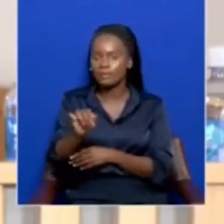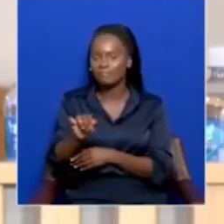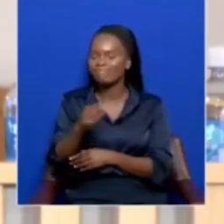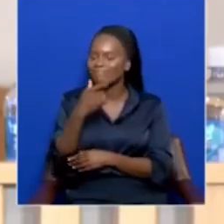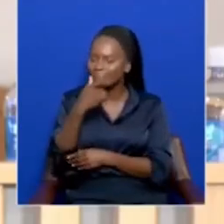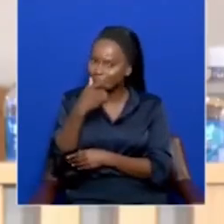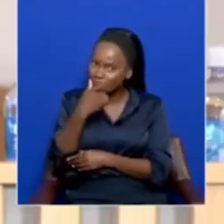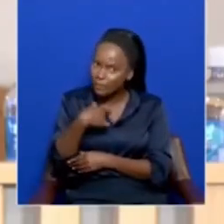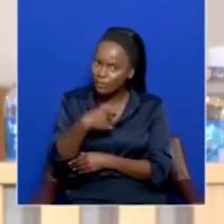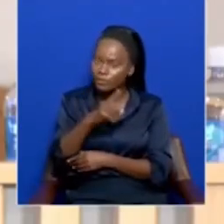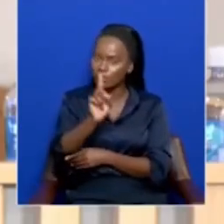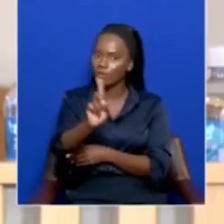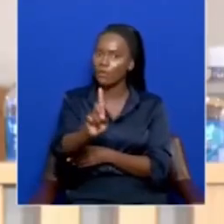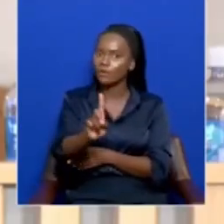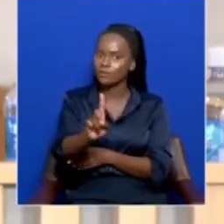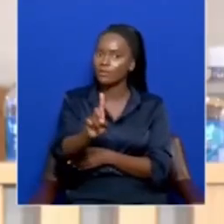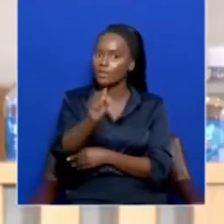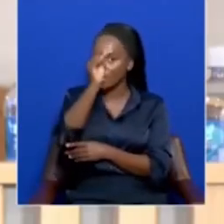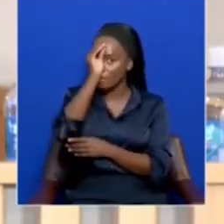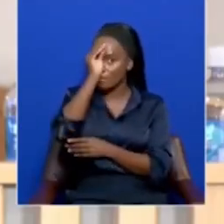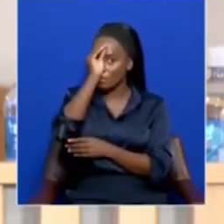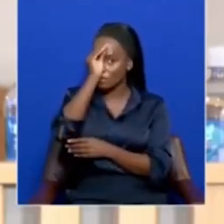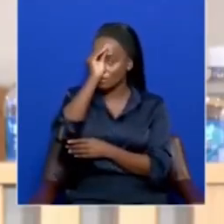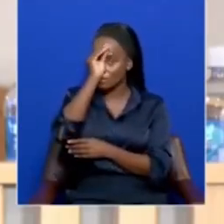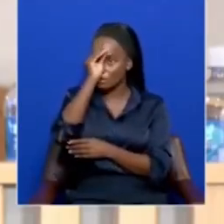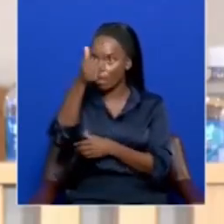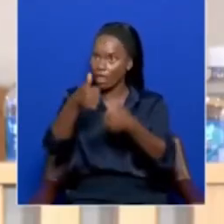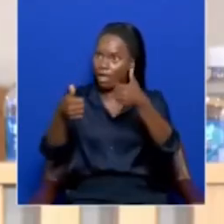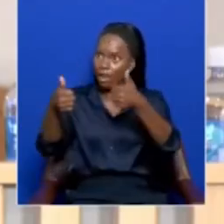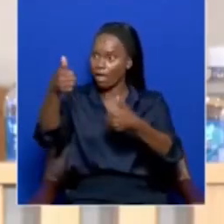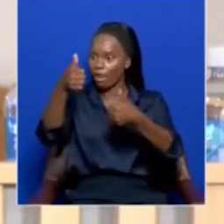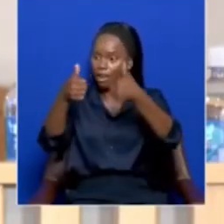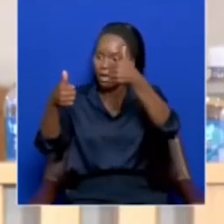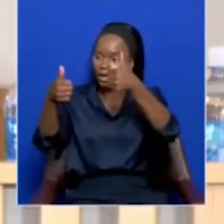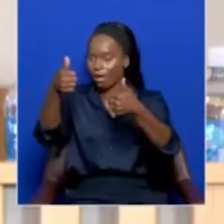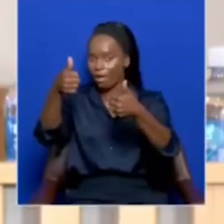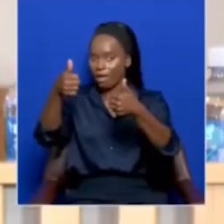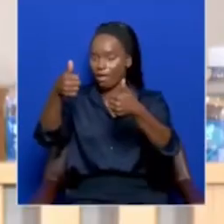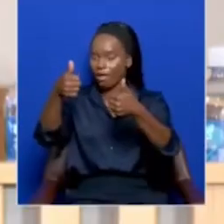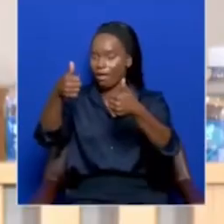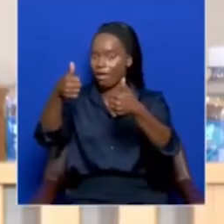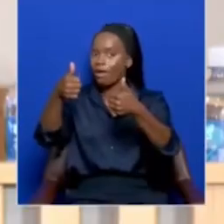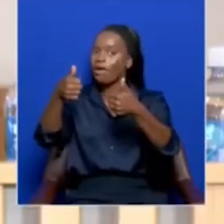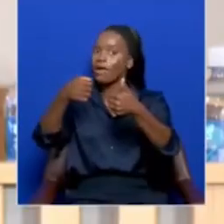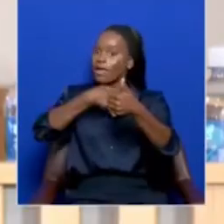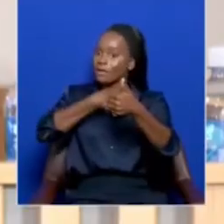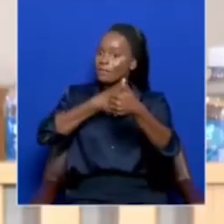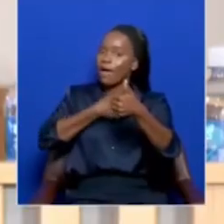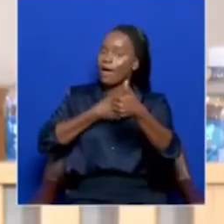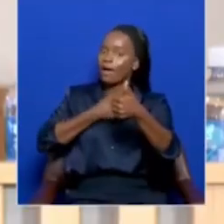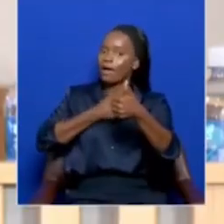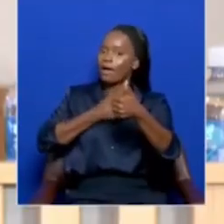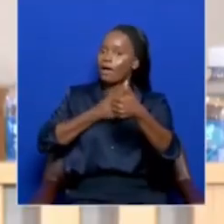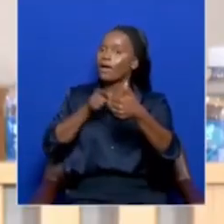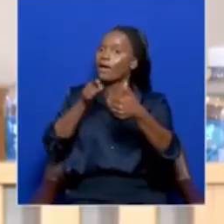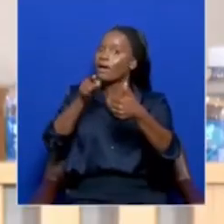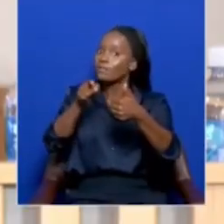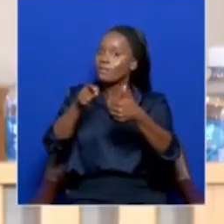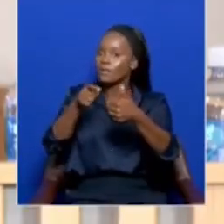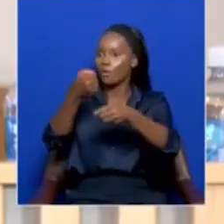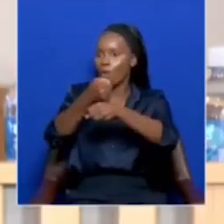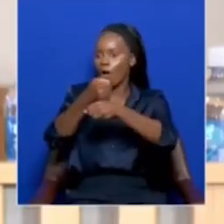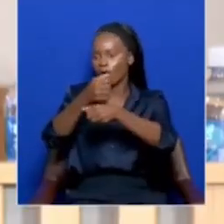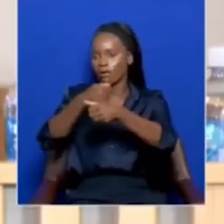were my commanders. Yes. And Now, their names, my I did question, mention them. my question is, in that paragraph, you then set out